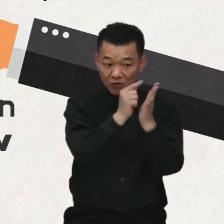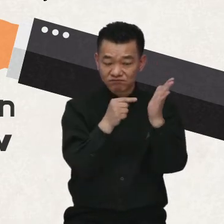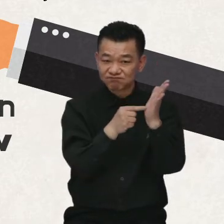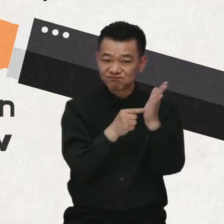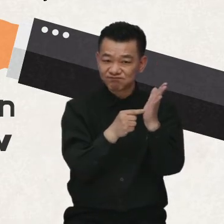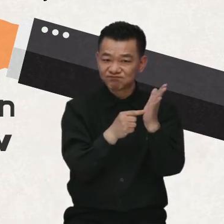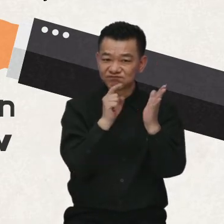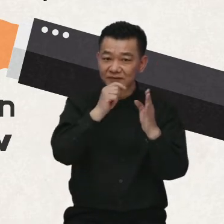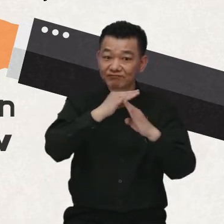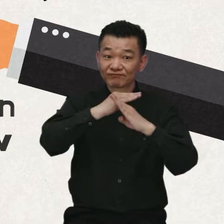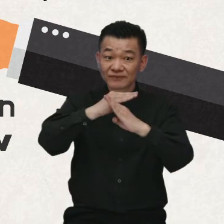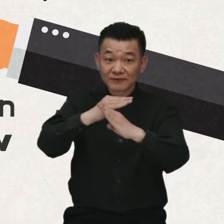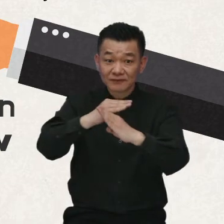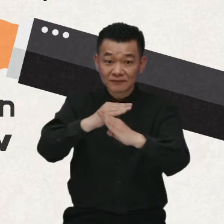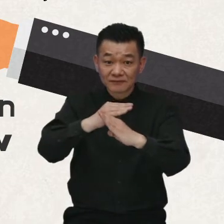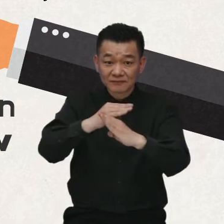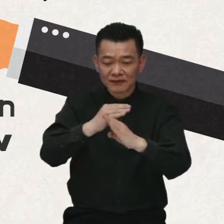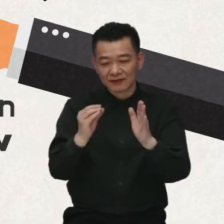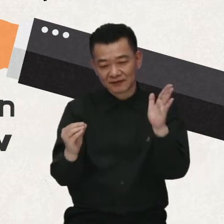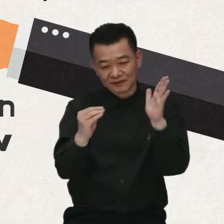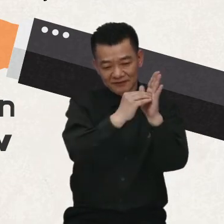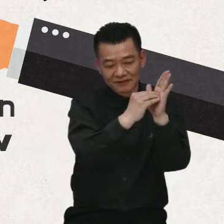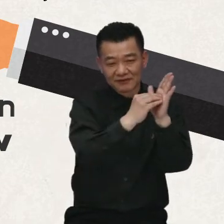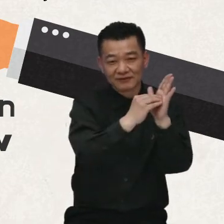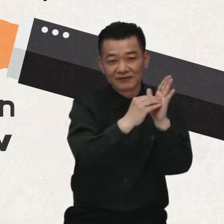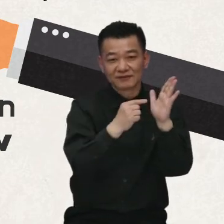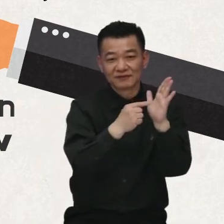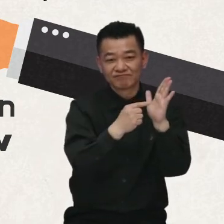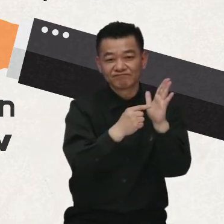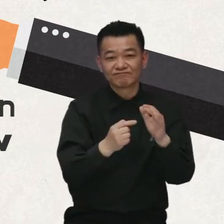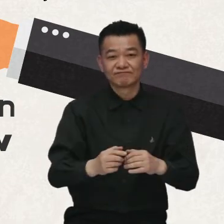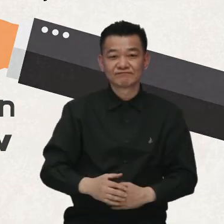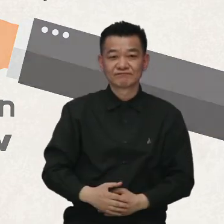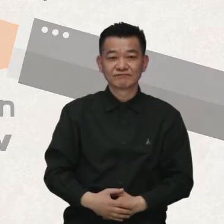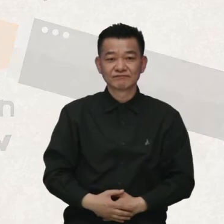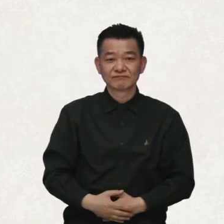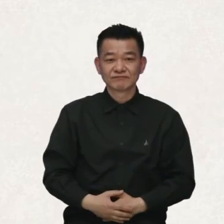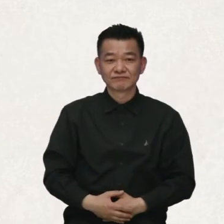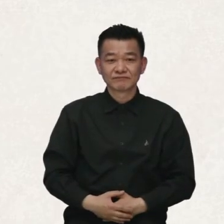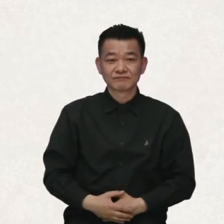to the protection of the law against such interference or attacks.